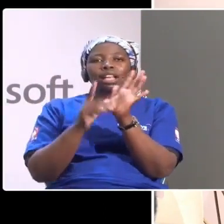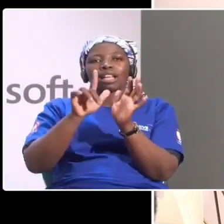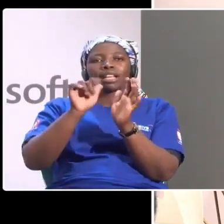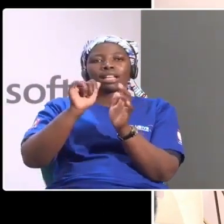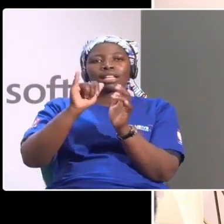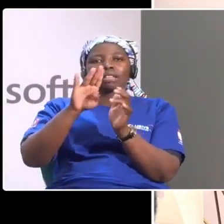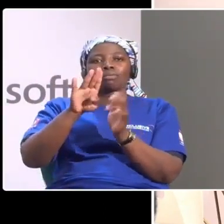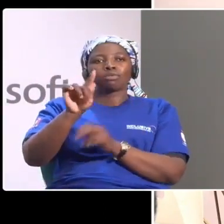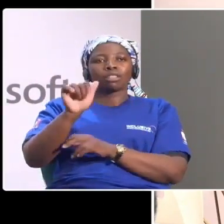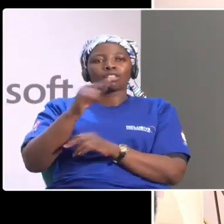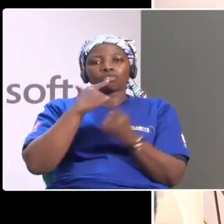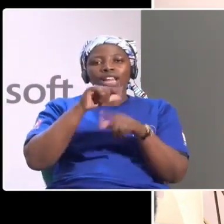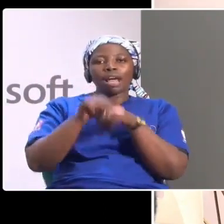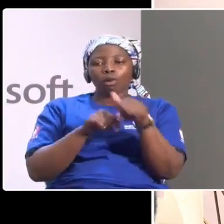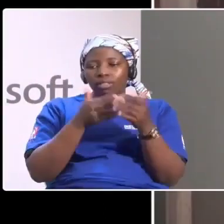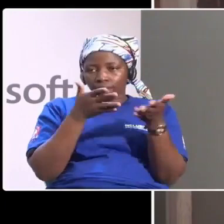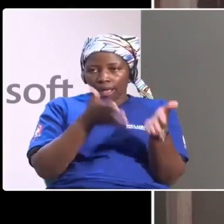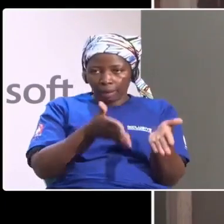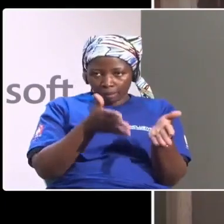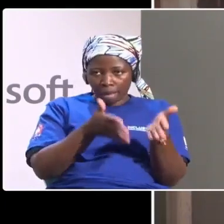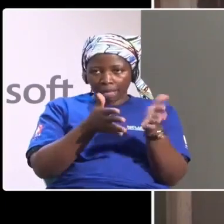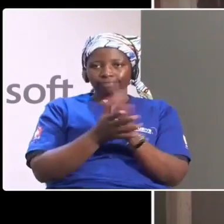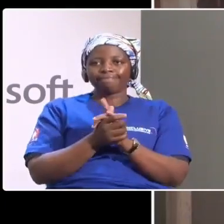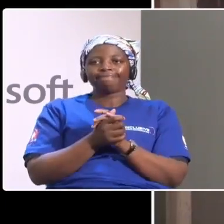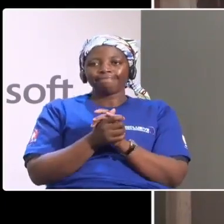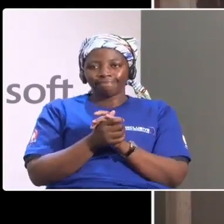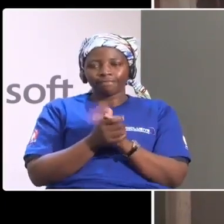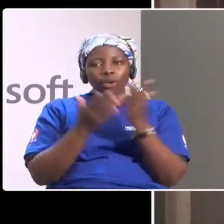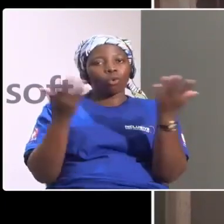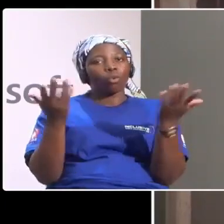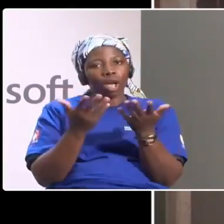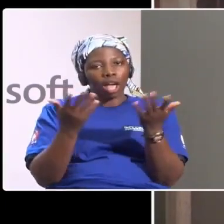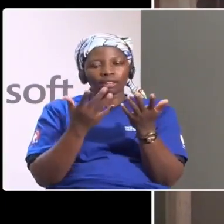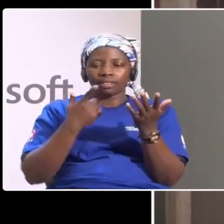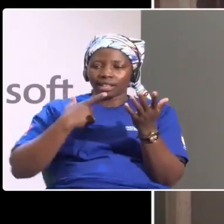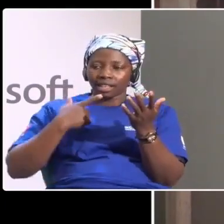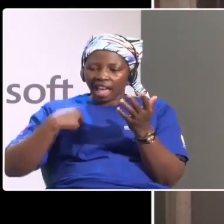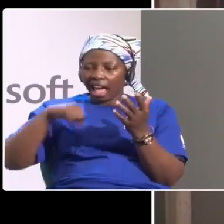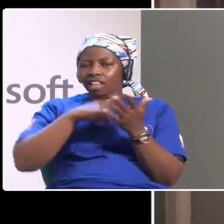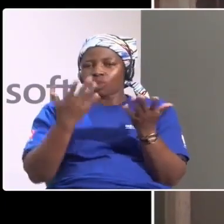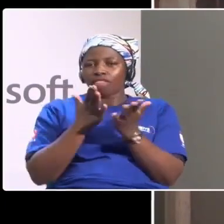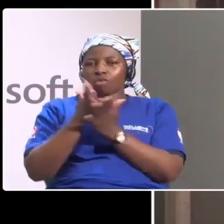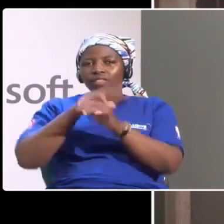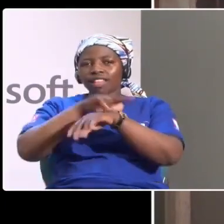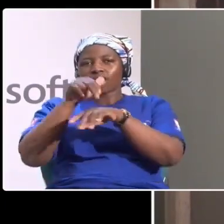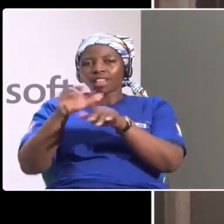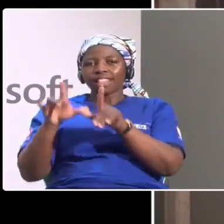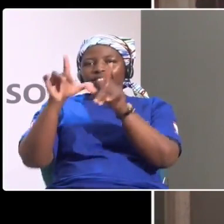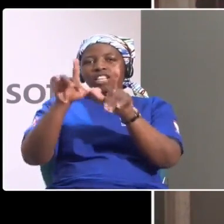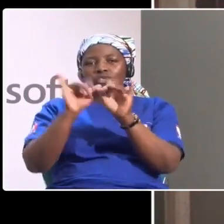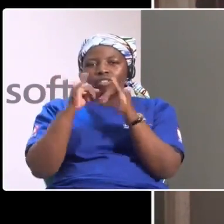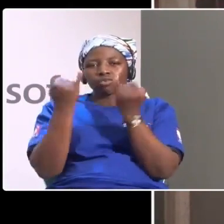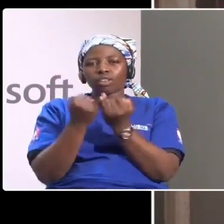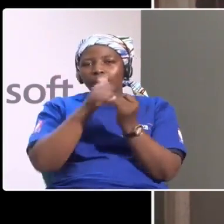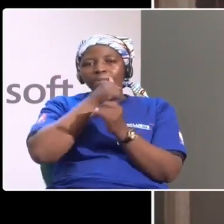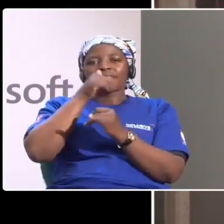Raiguta talked about here, where we, through the national certification bodies and private certification